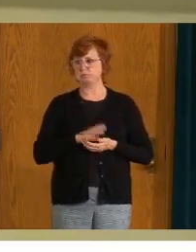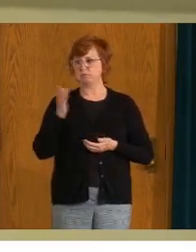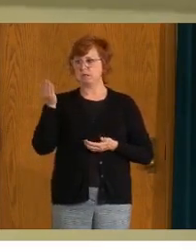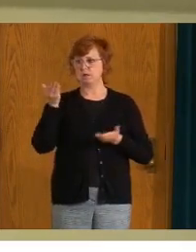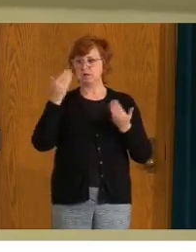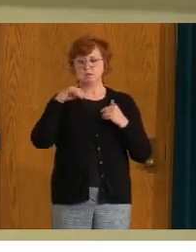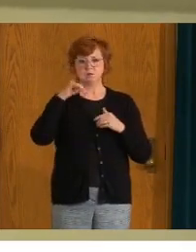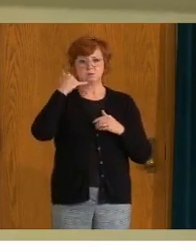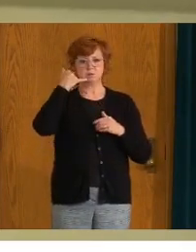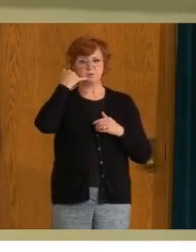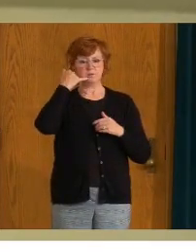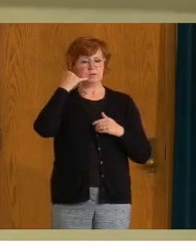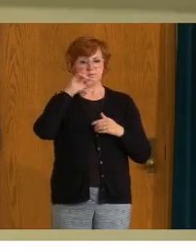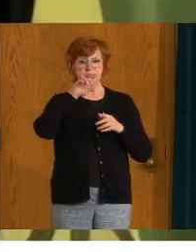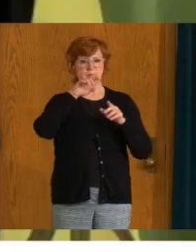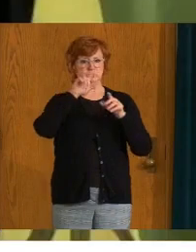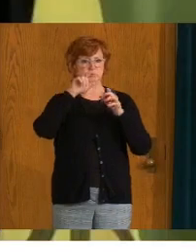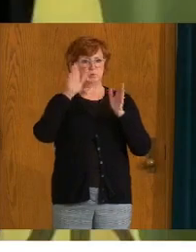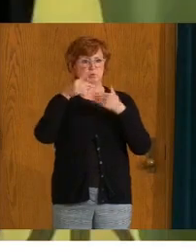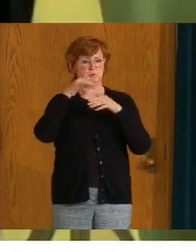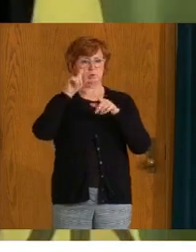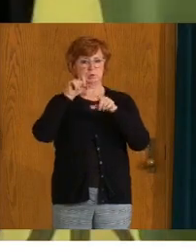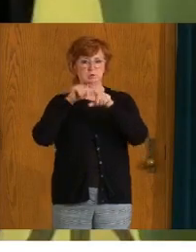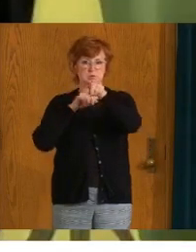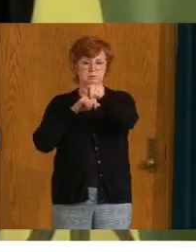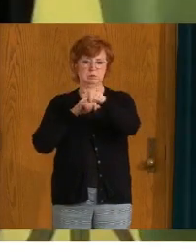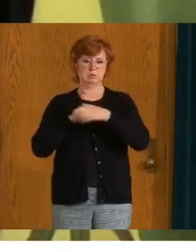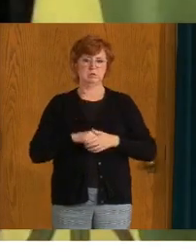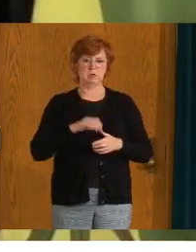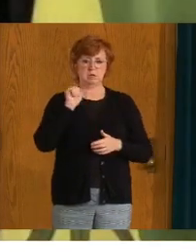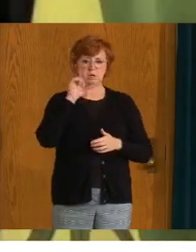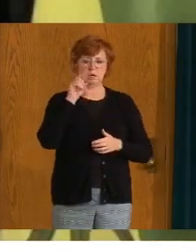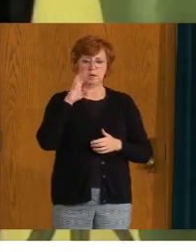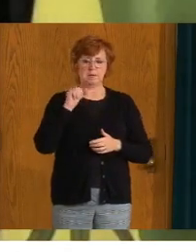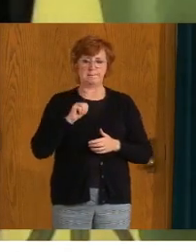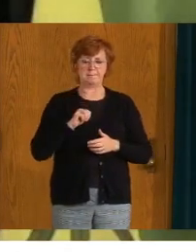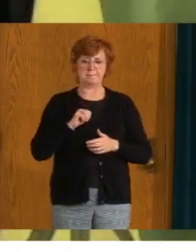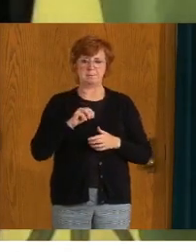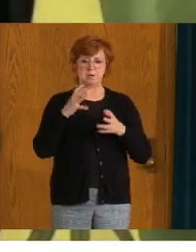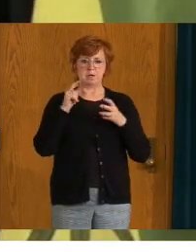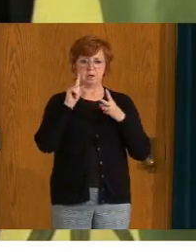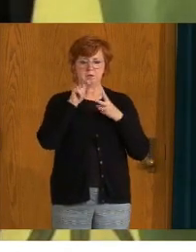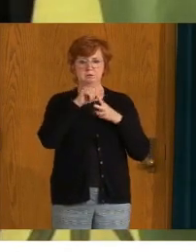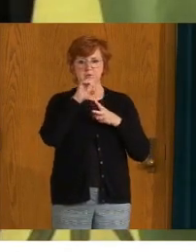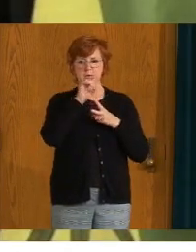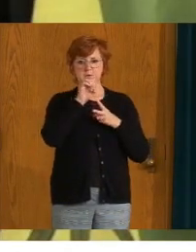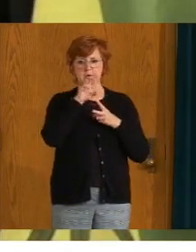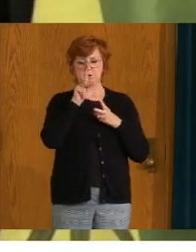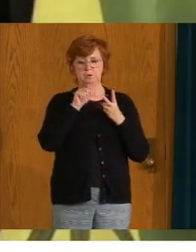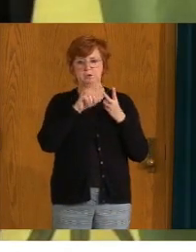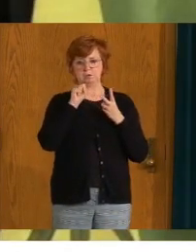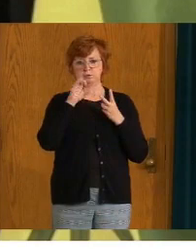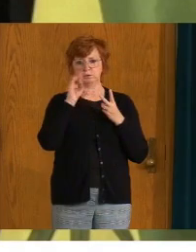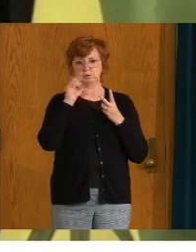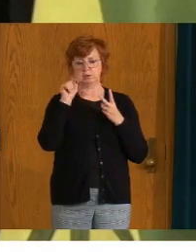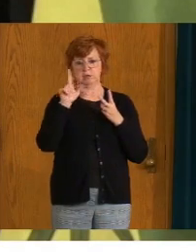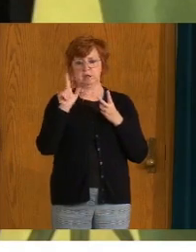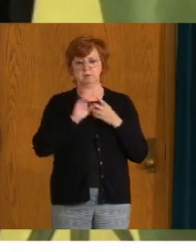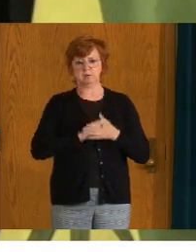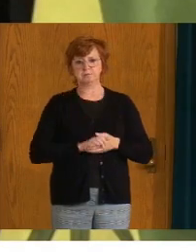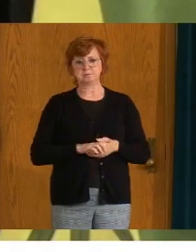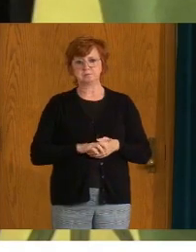take our next question from the room. Adam? Just to Derek or Scott, you just talked about the data showing you where